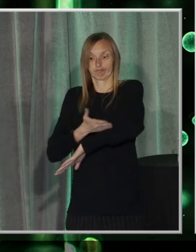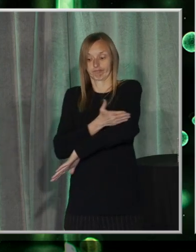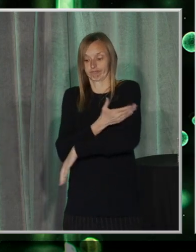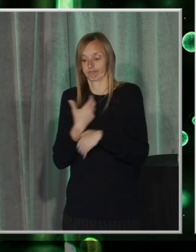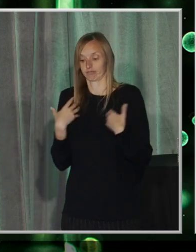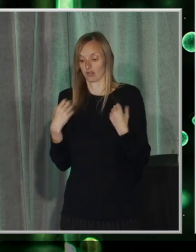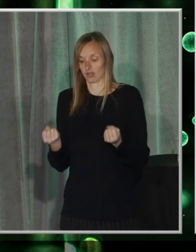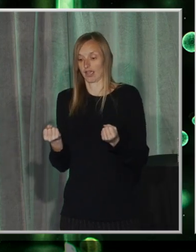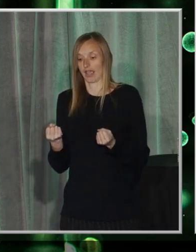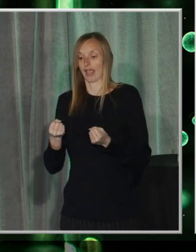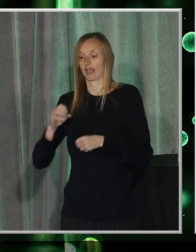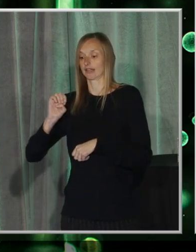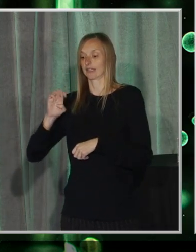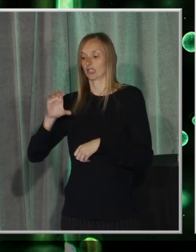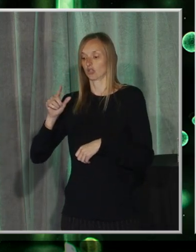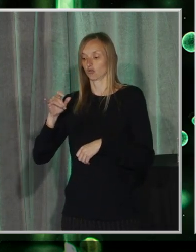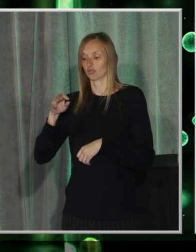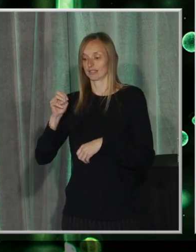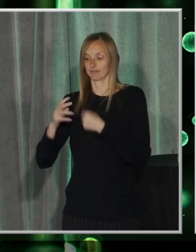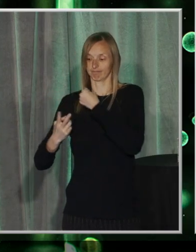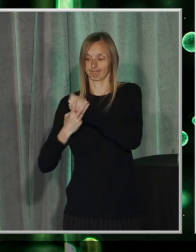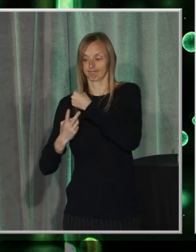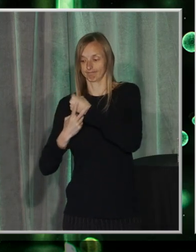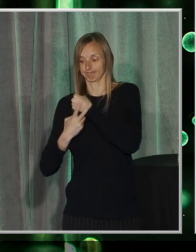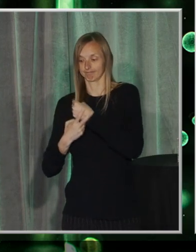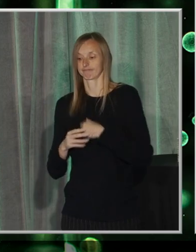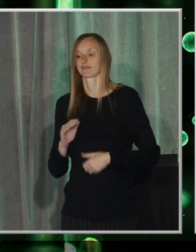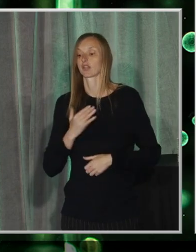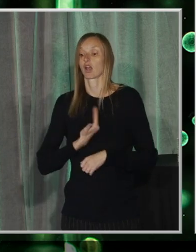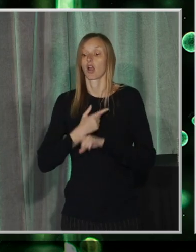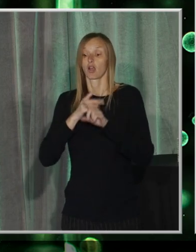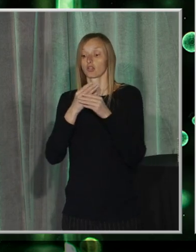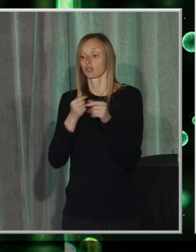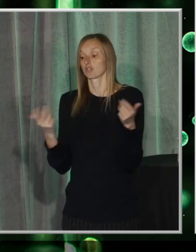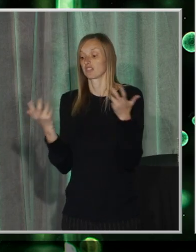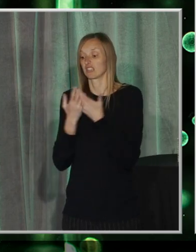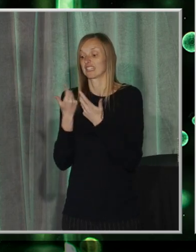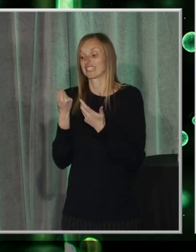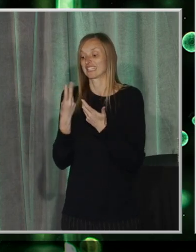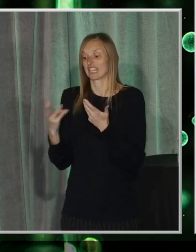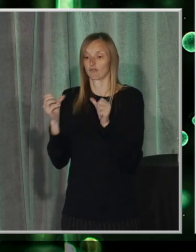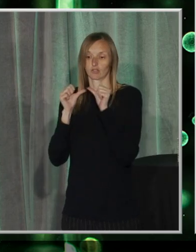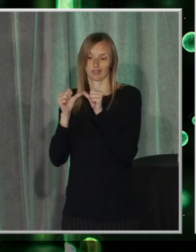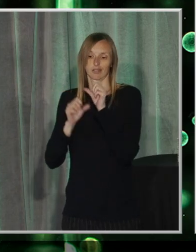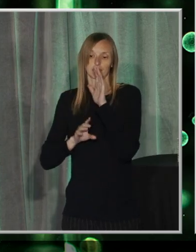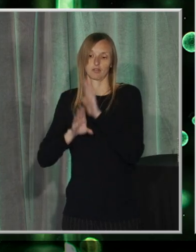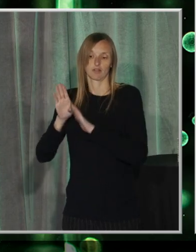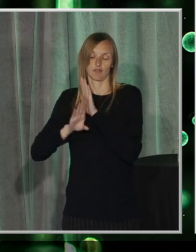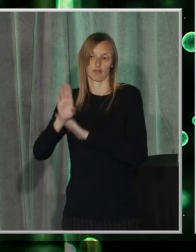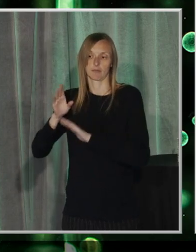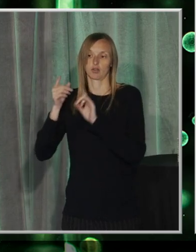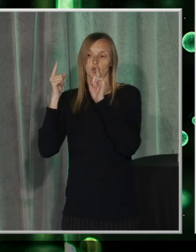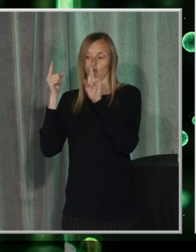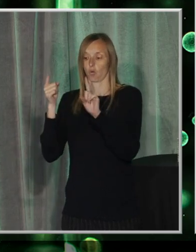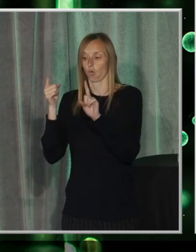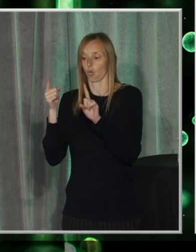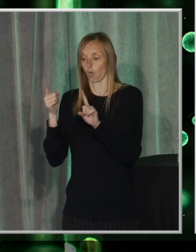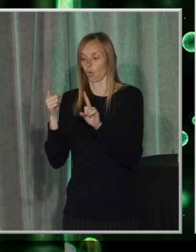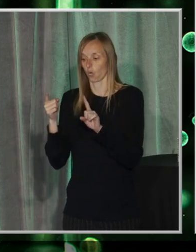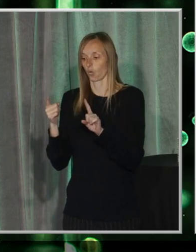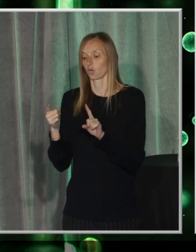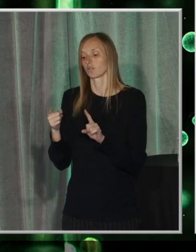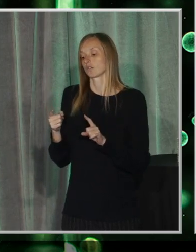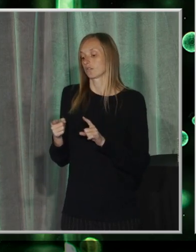and ecosystem conservation. Our solution aligns with several sustainable development goals,